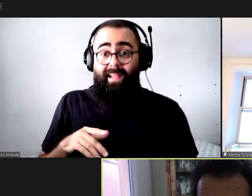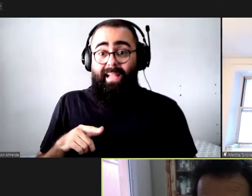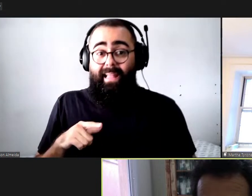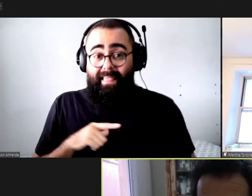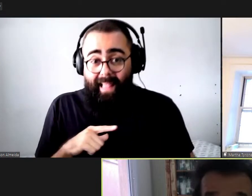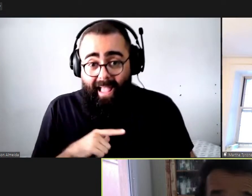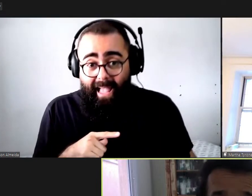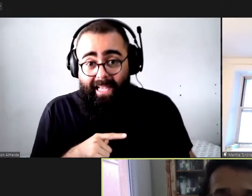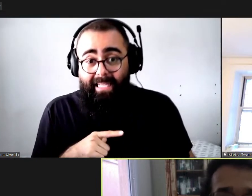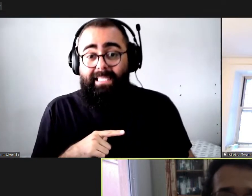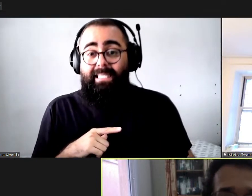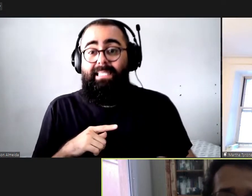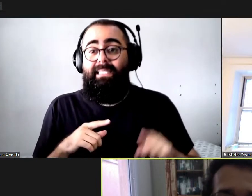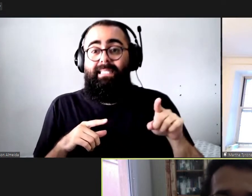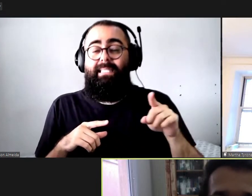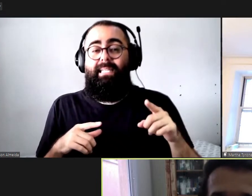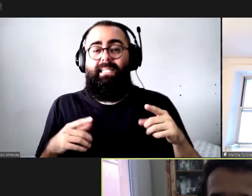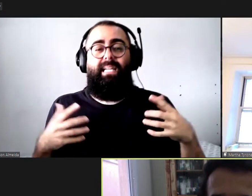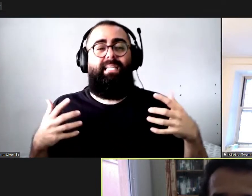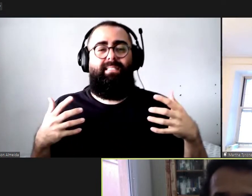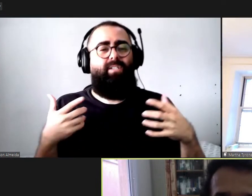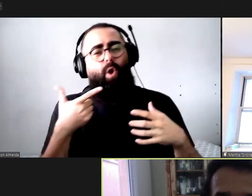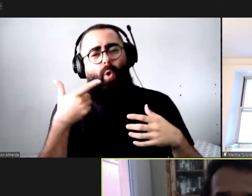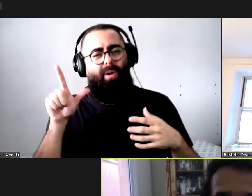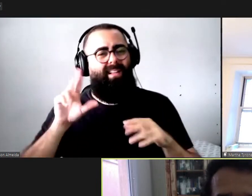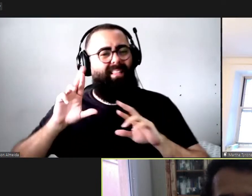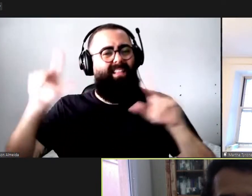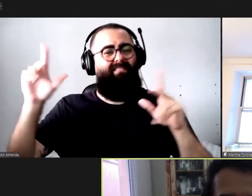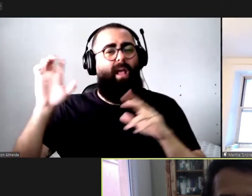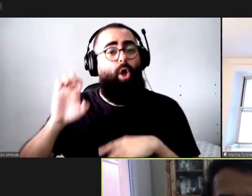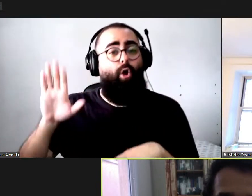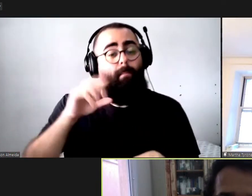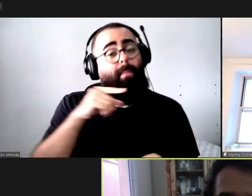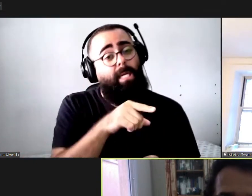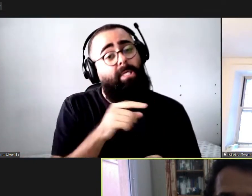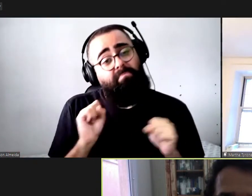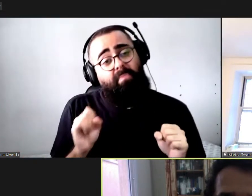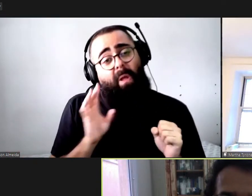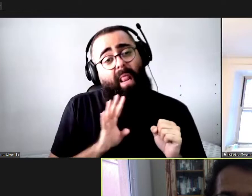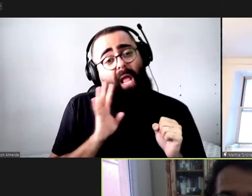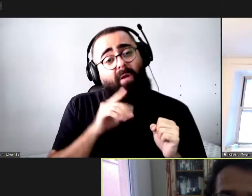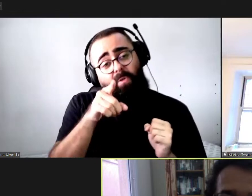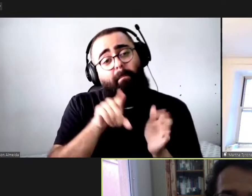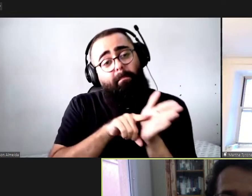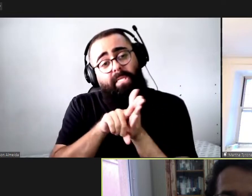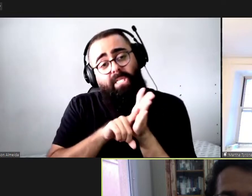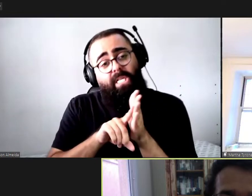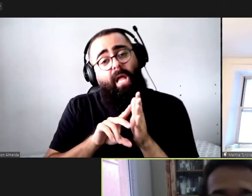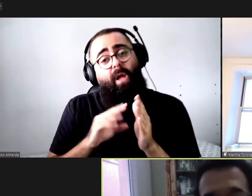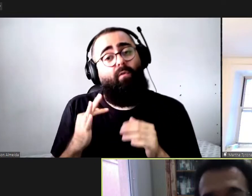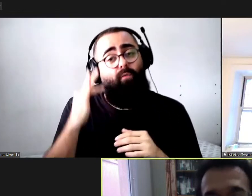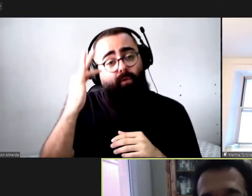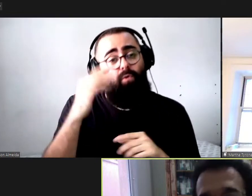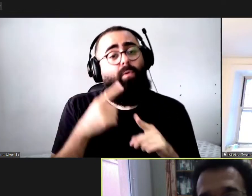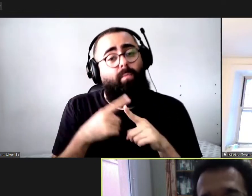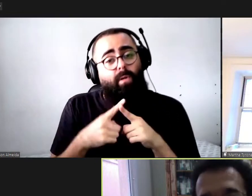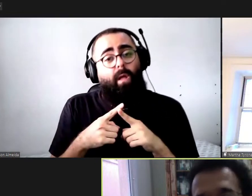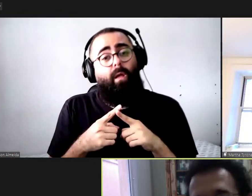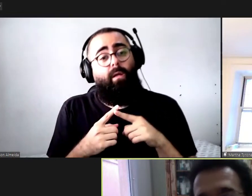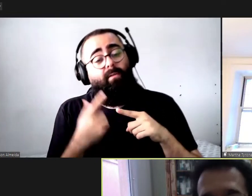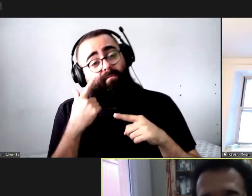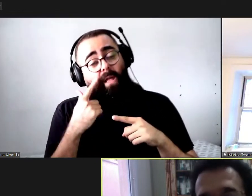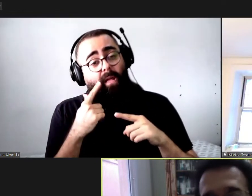than F0, this could be a nice thing to investigate it as well, to confirm if this is